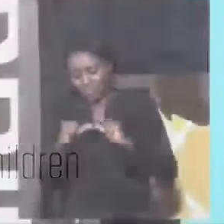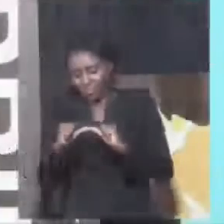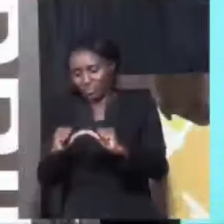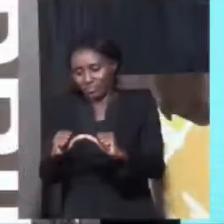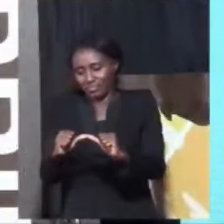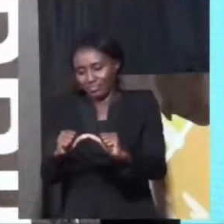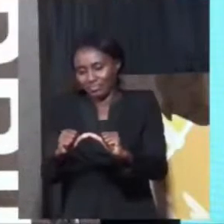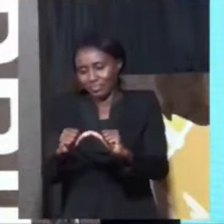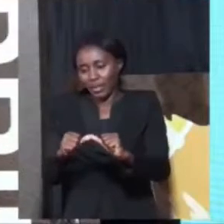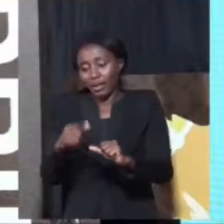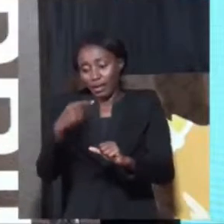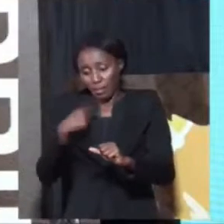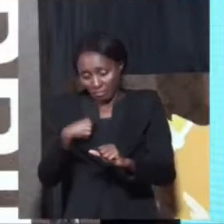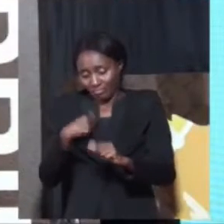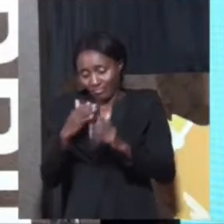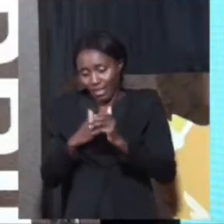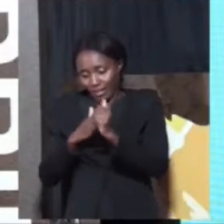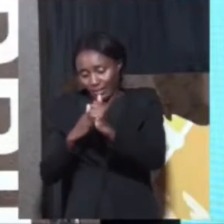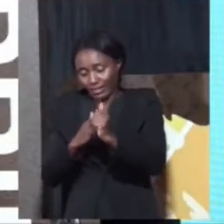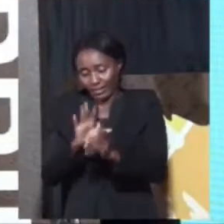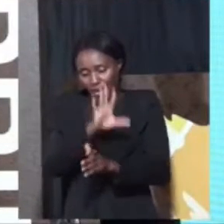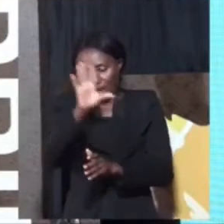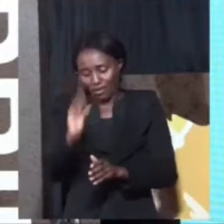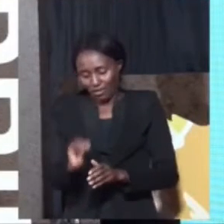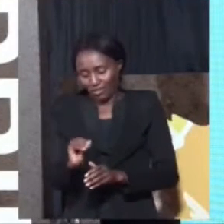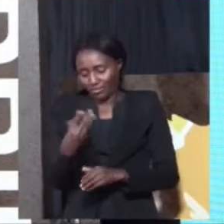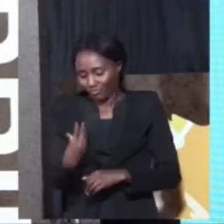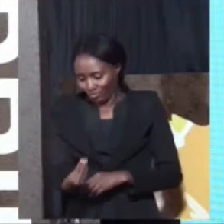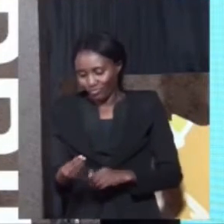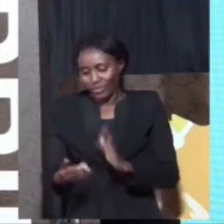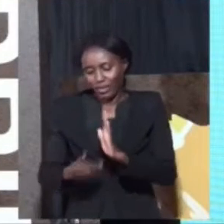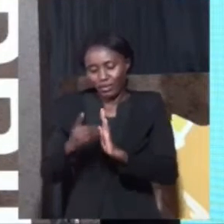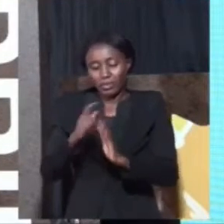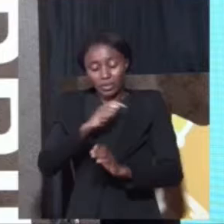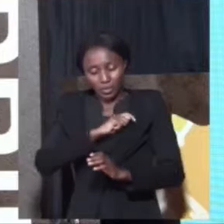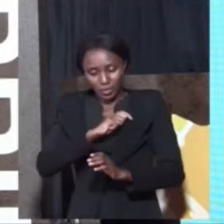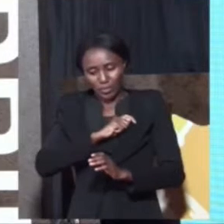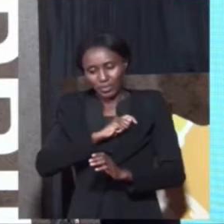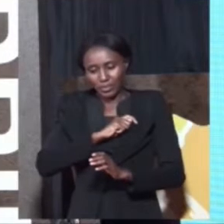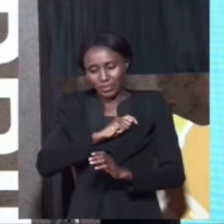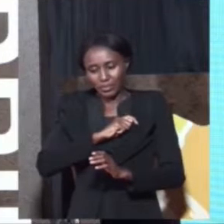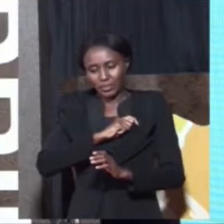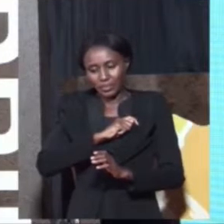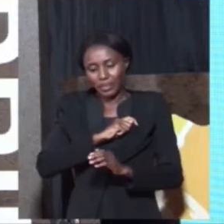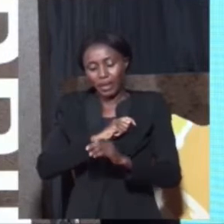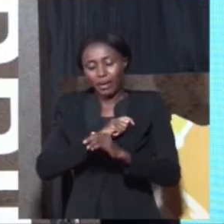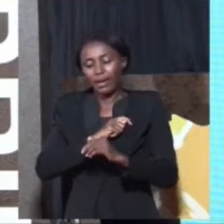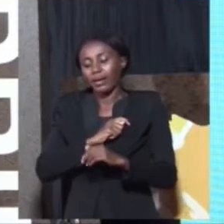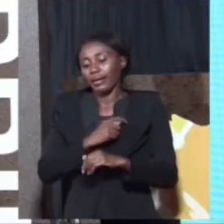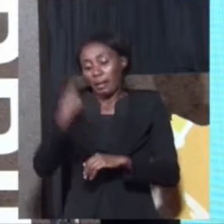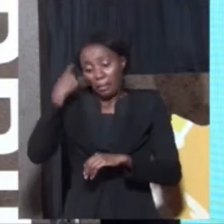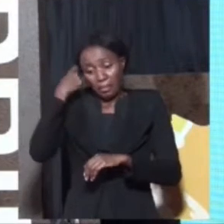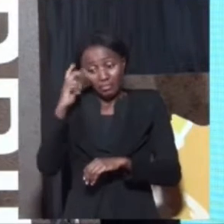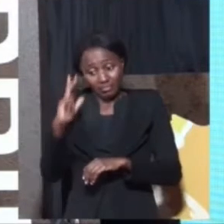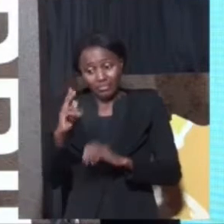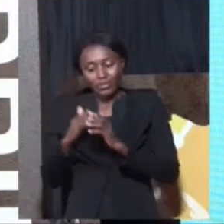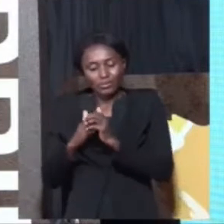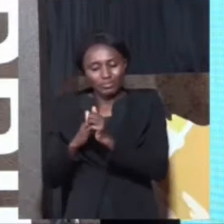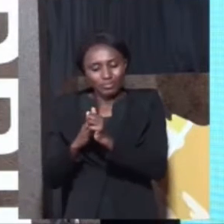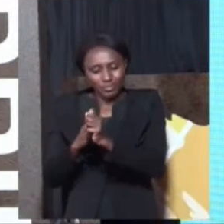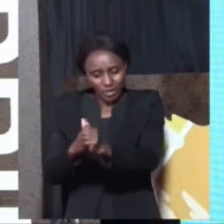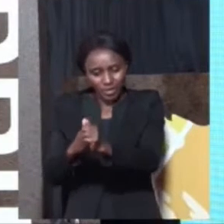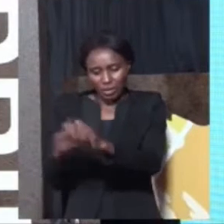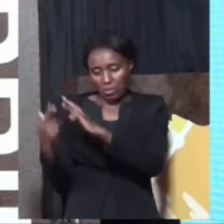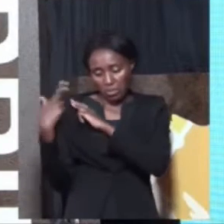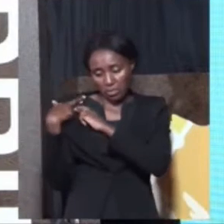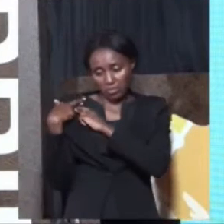As the patron of Africa Child Development Trust and the minister responsible for education in the